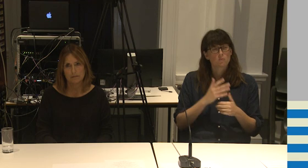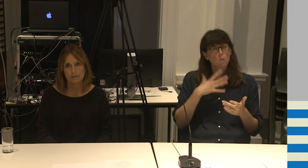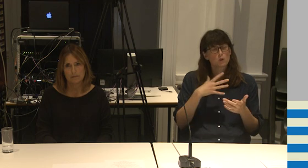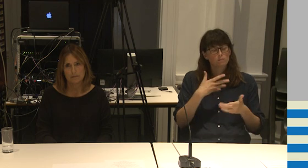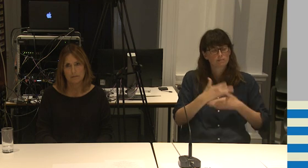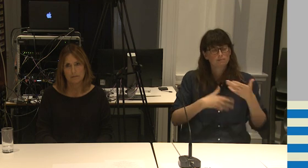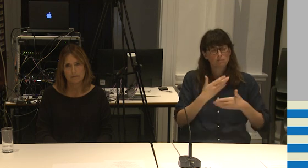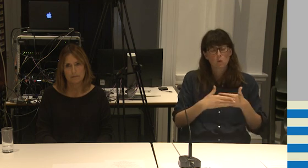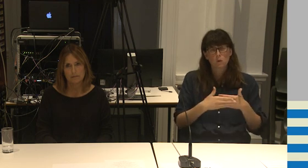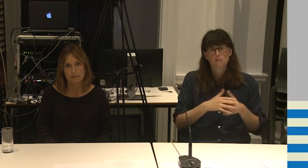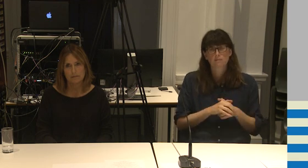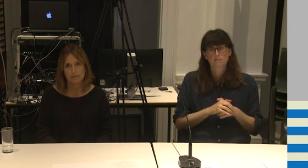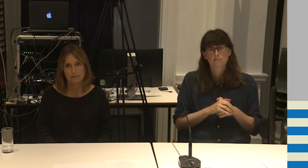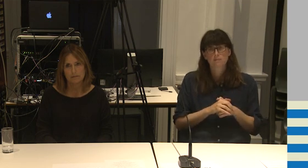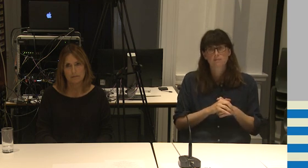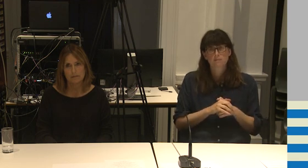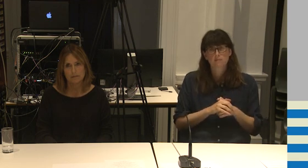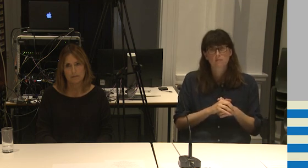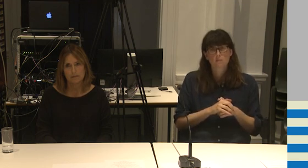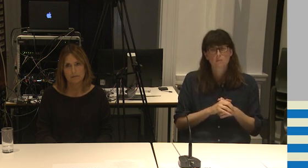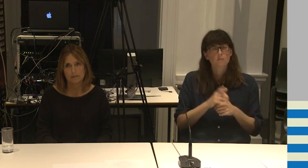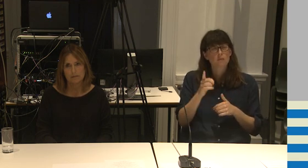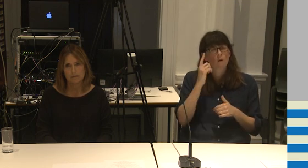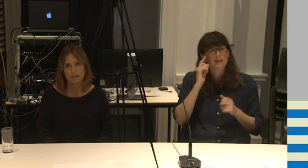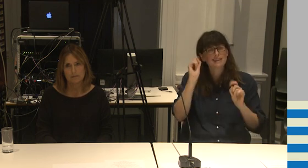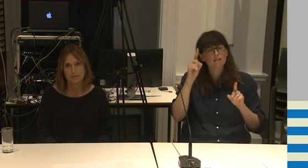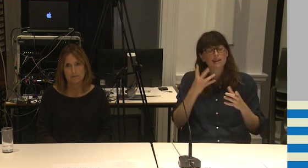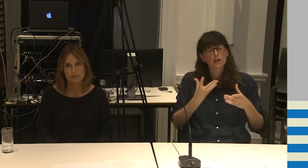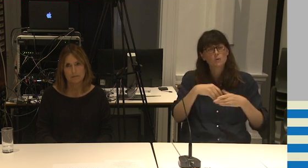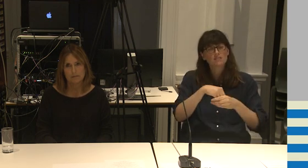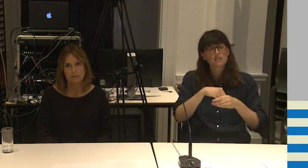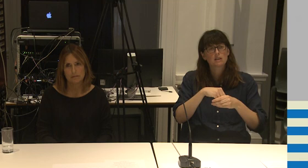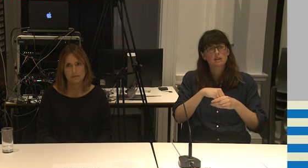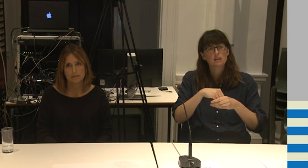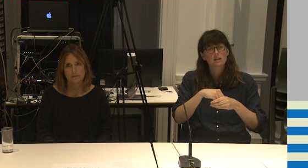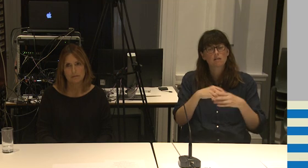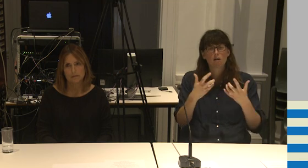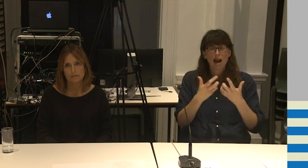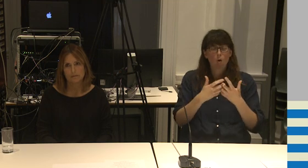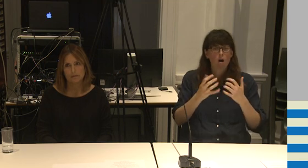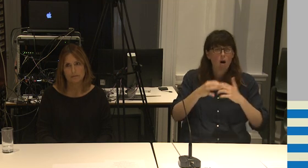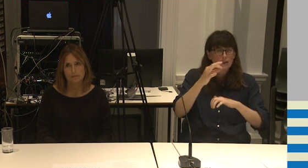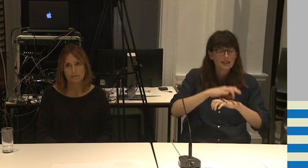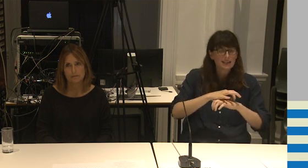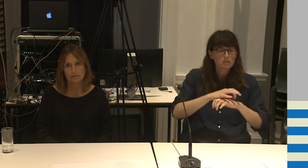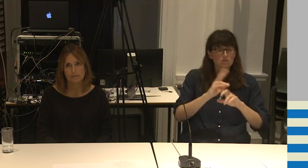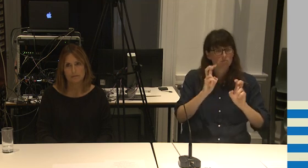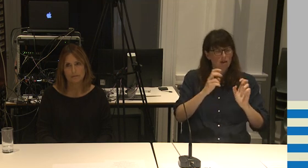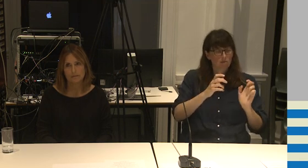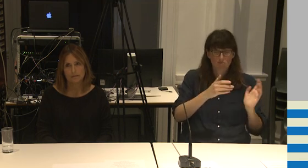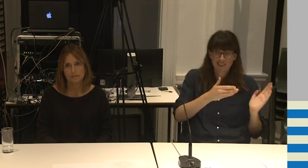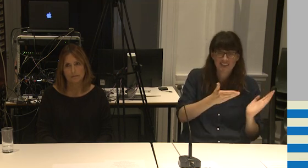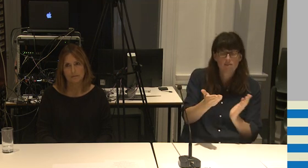If I can pick up on that a little bit, I think with all of this idea about inclusivity and about how architects can deliver and respond to